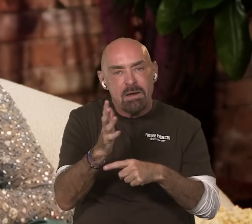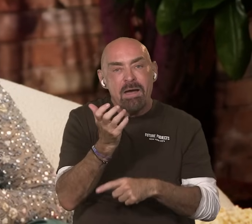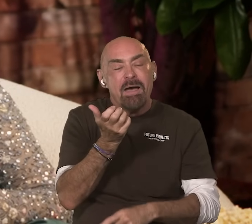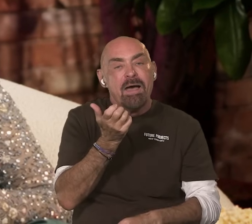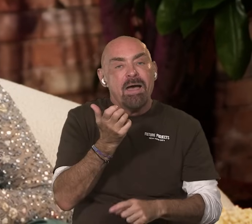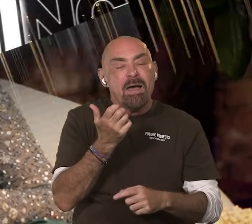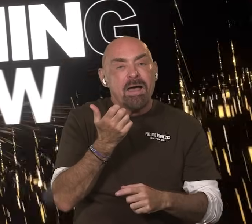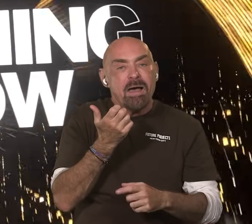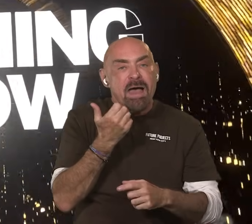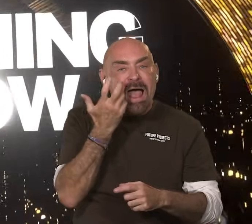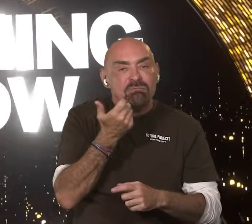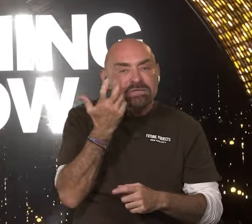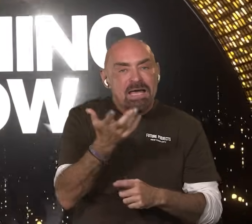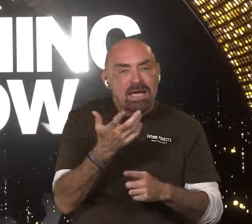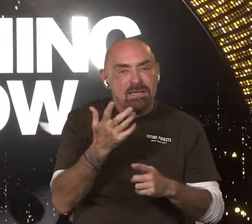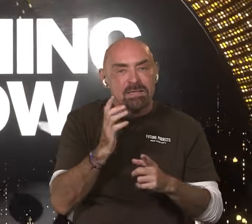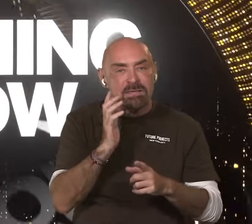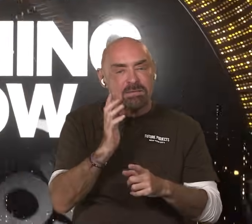We Fight.